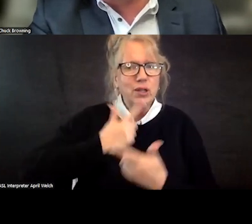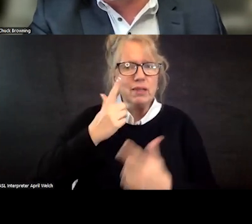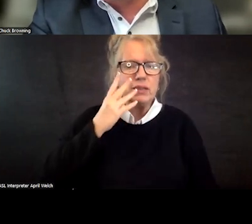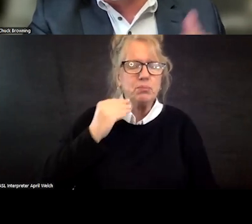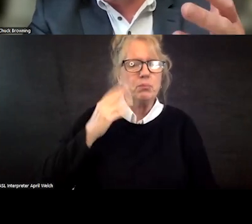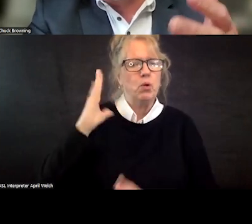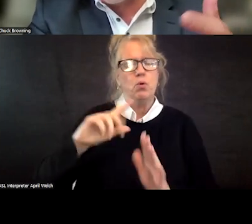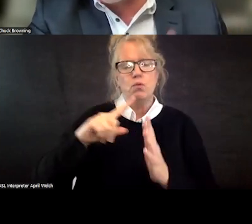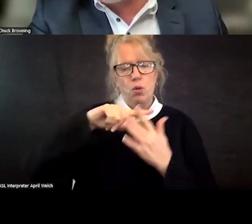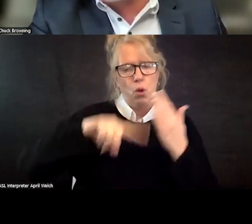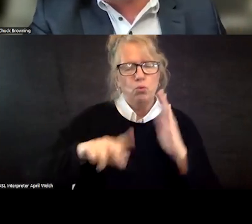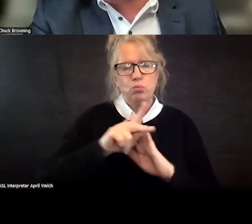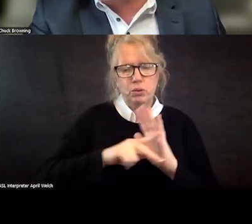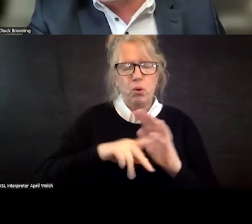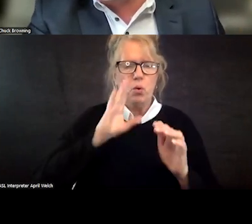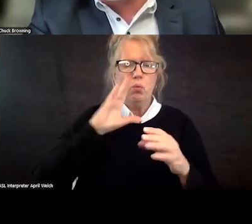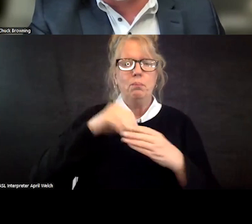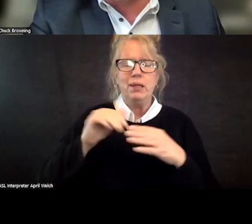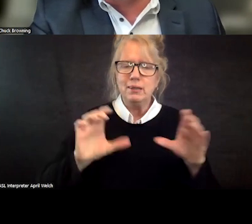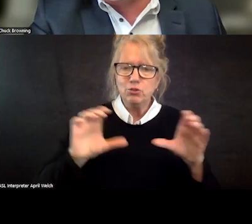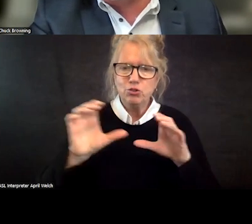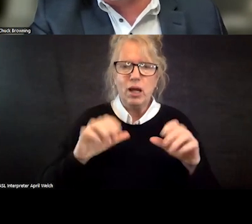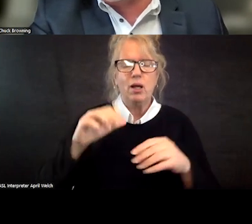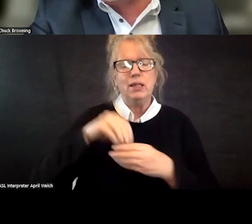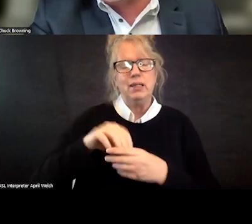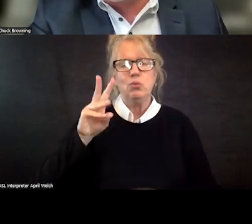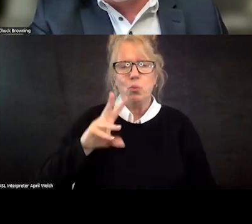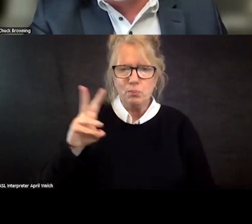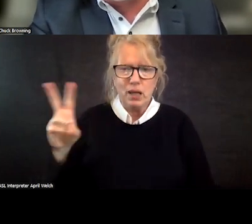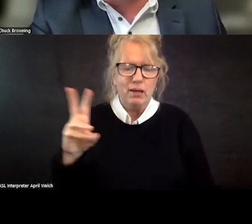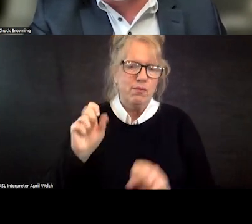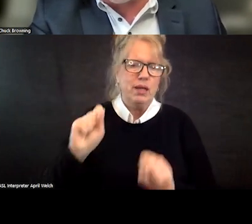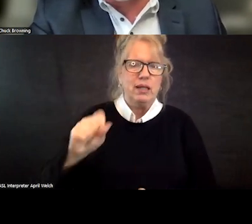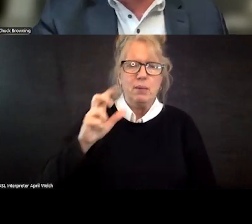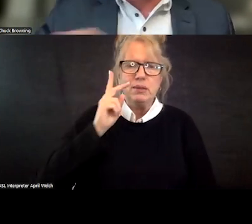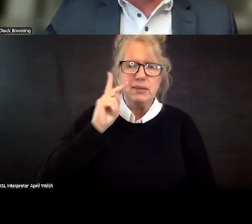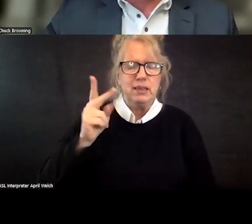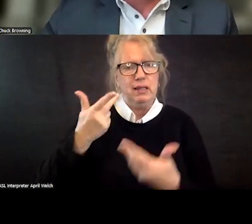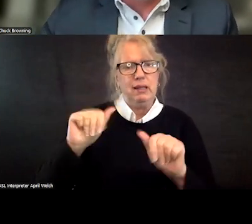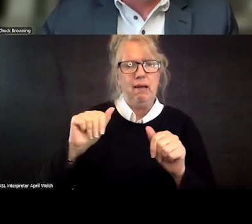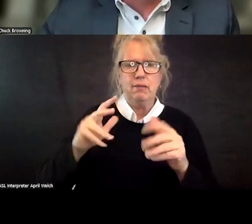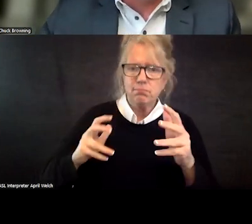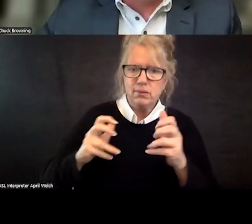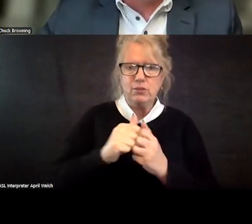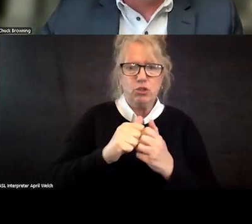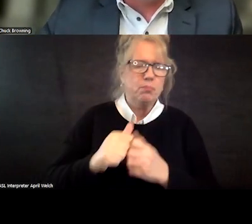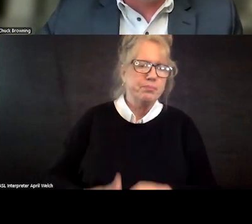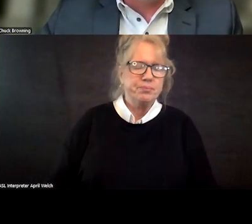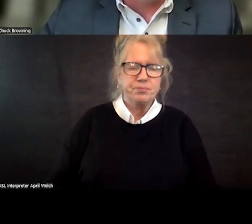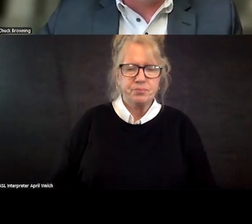So please, that'll be in the chat as well as linked into the website to be able to see those and catch up with those.